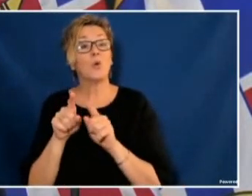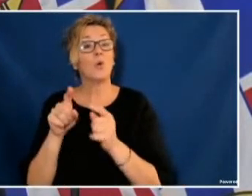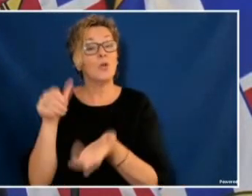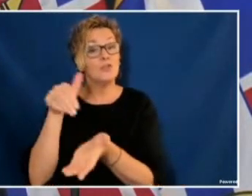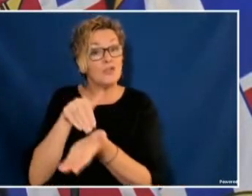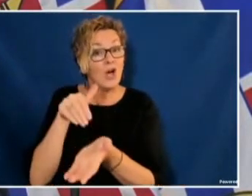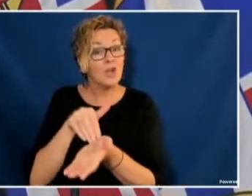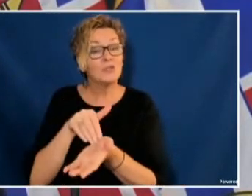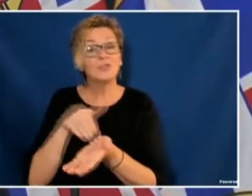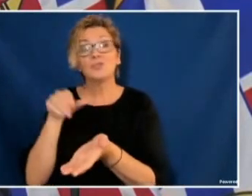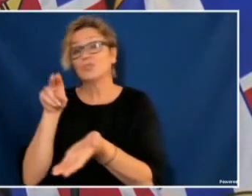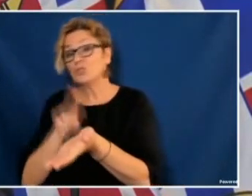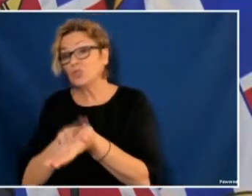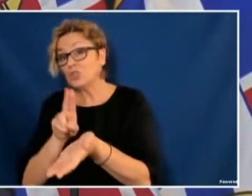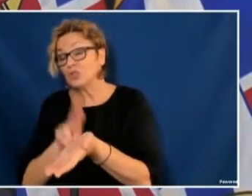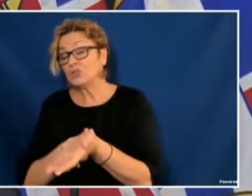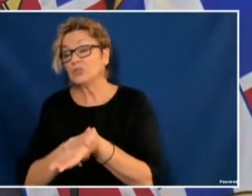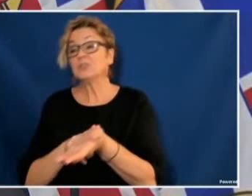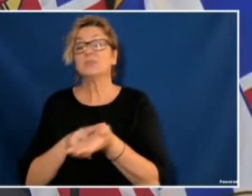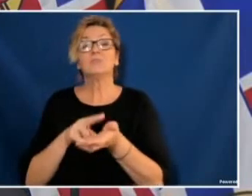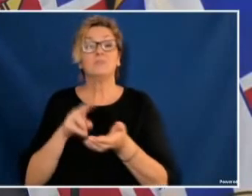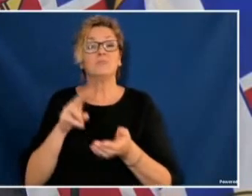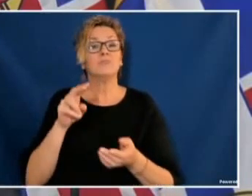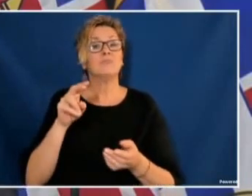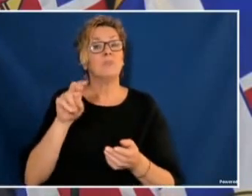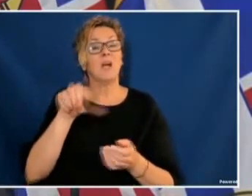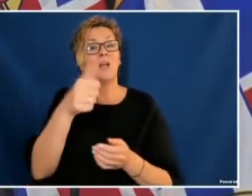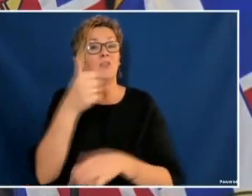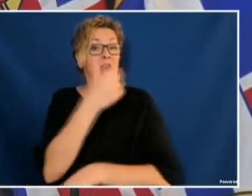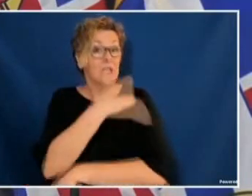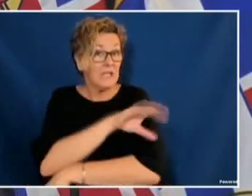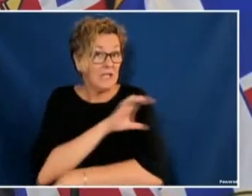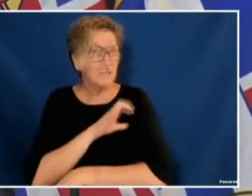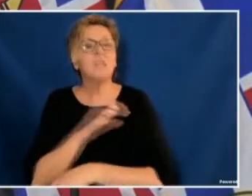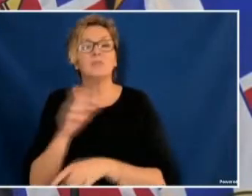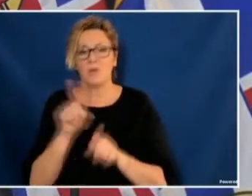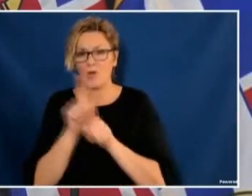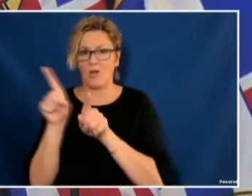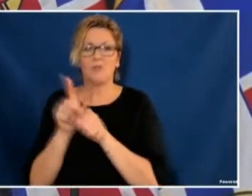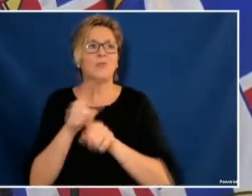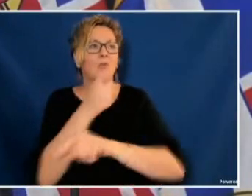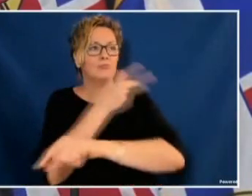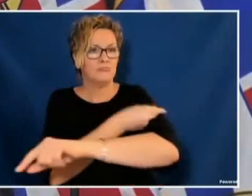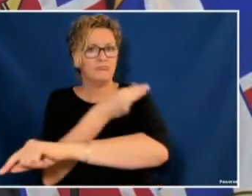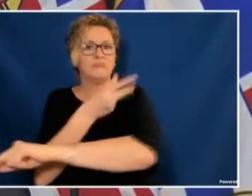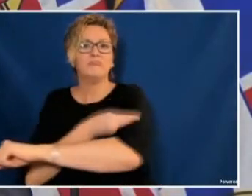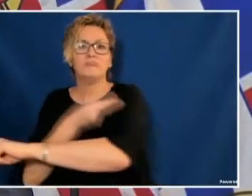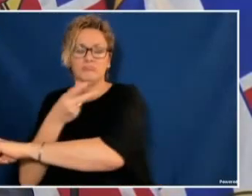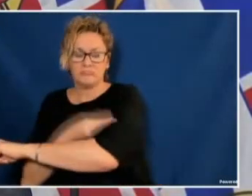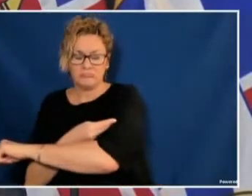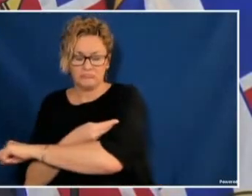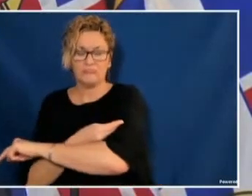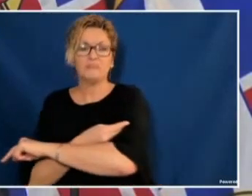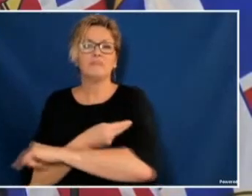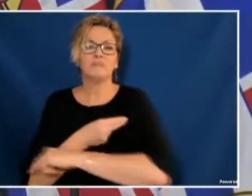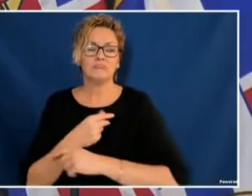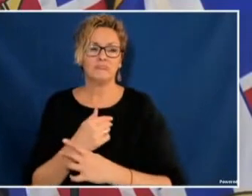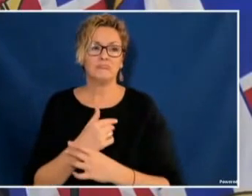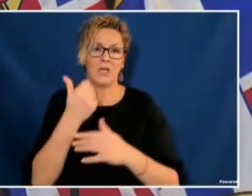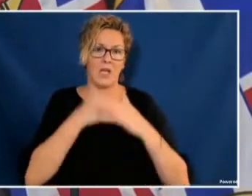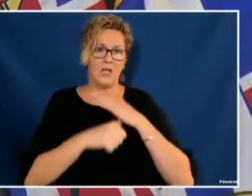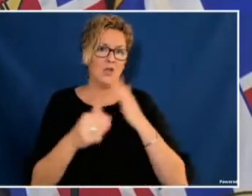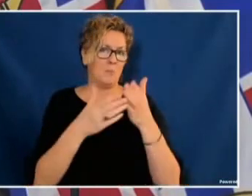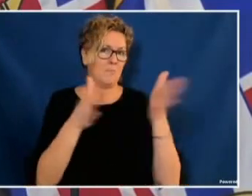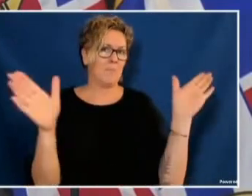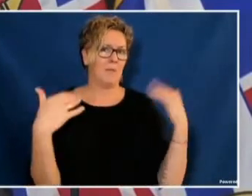equivalent respirators, 1,863,000 surgical or procedure masks, 8,782 pieces of eye